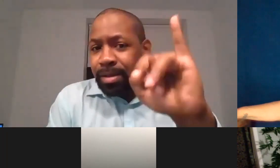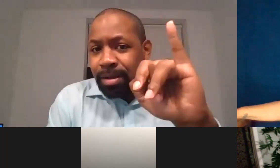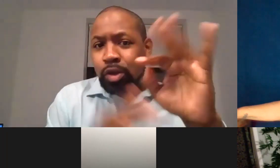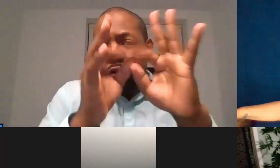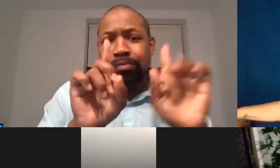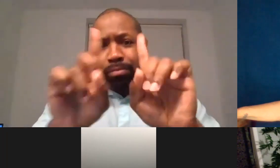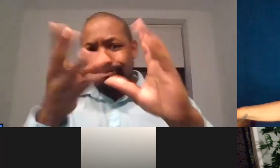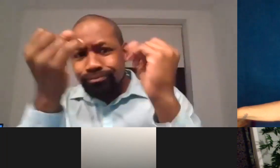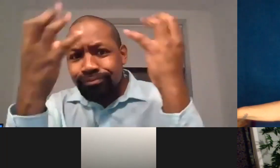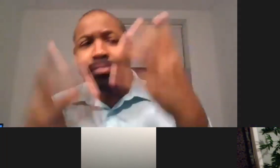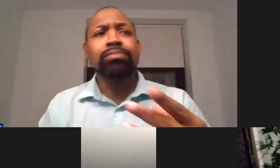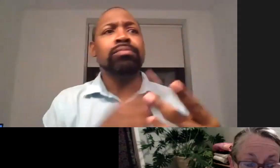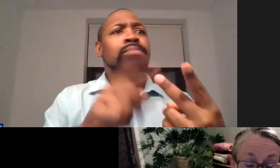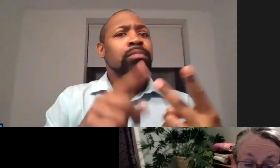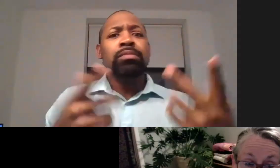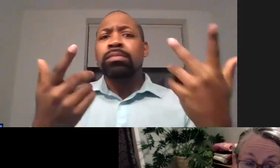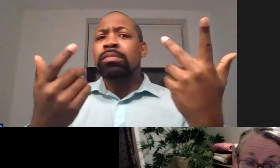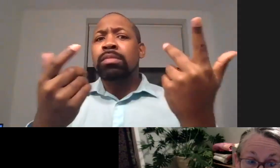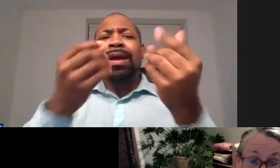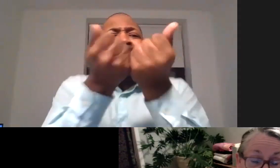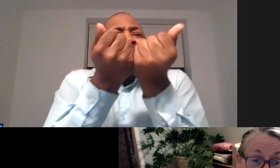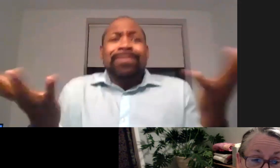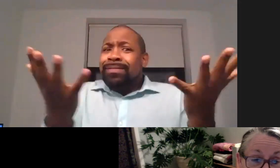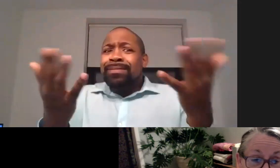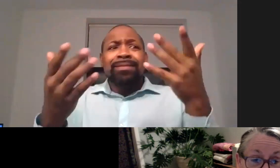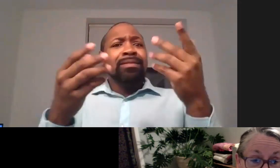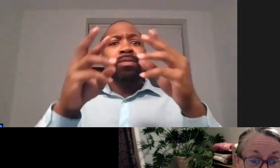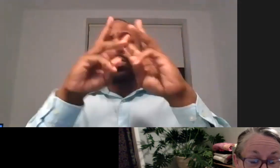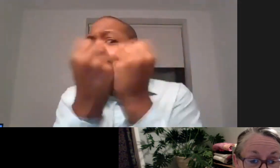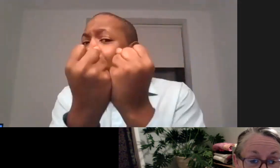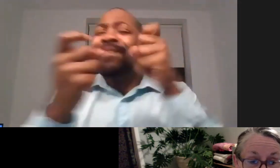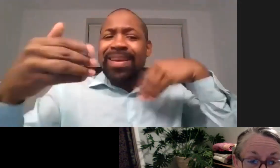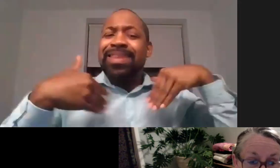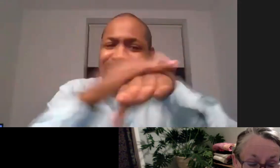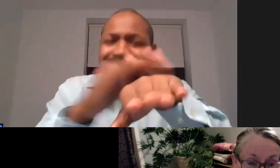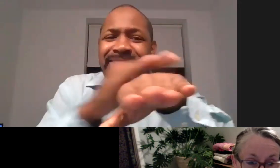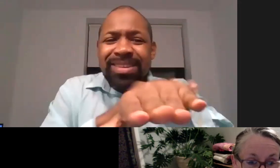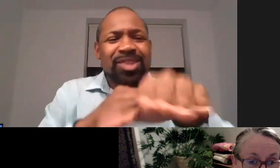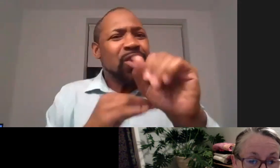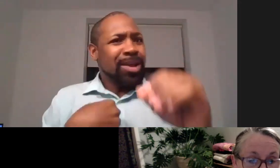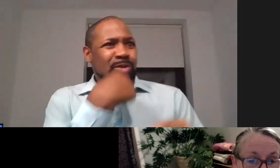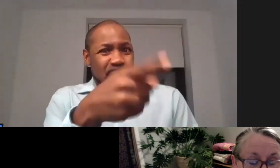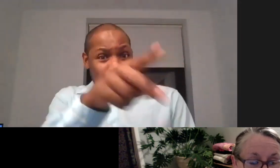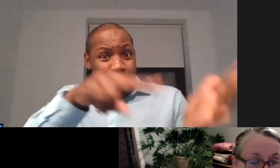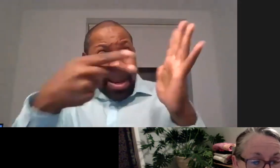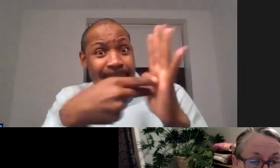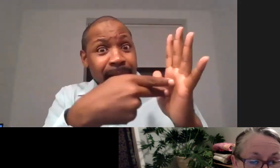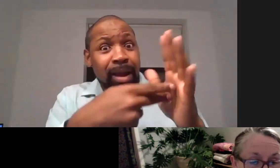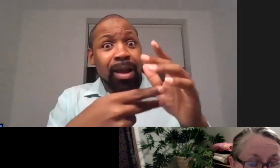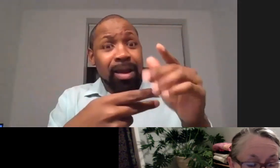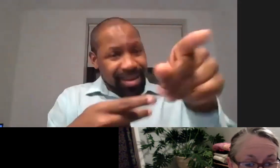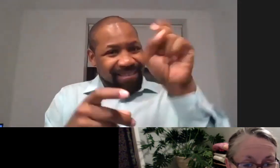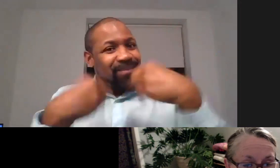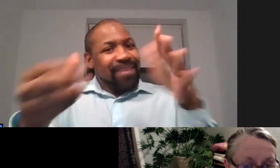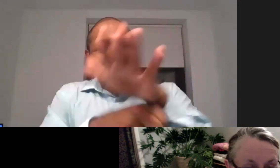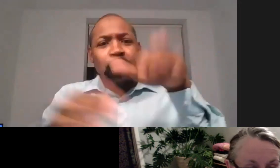provided. And we need certified deaf interpreters as well to make this fully accessible. We need